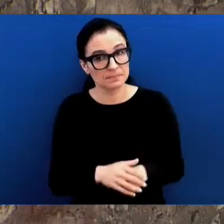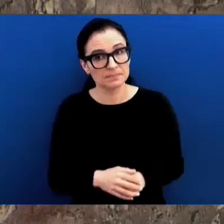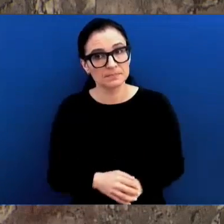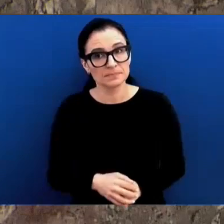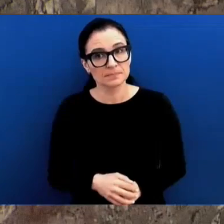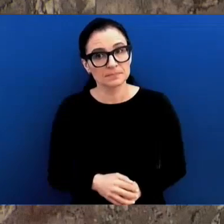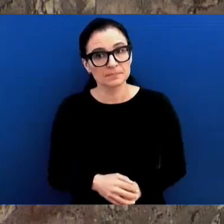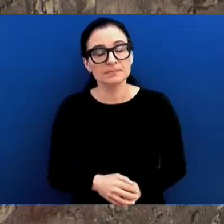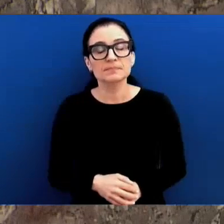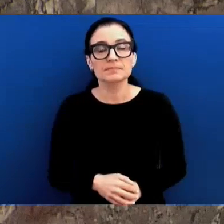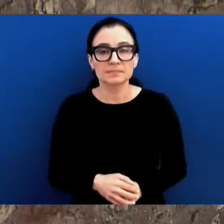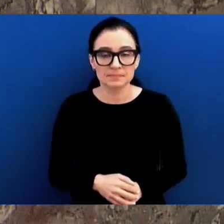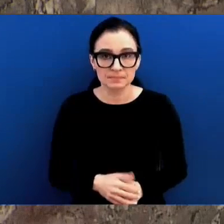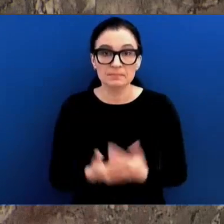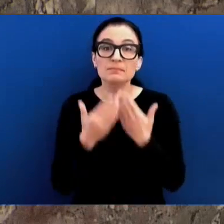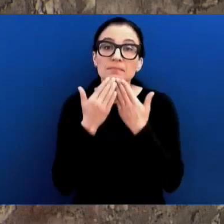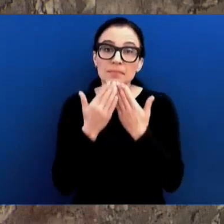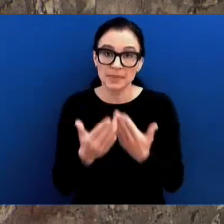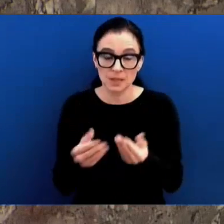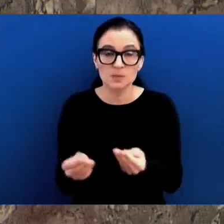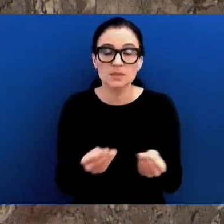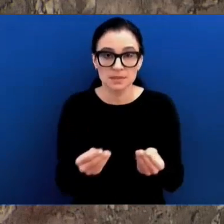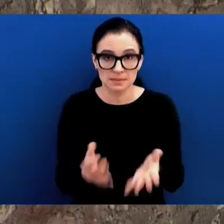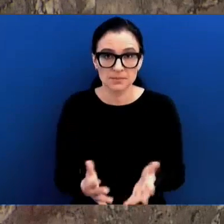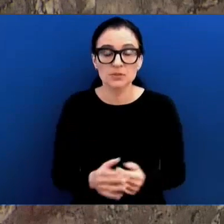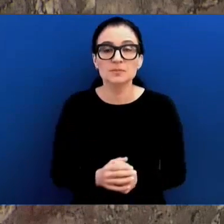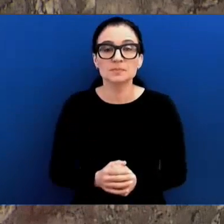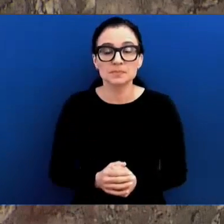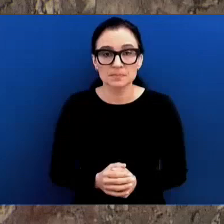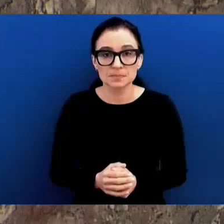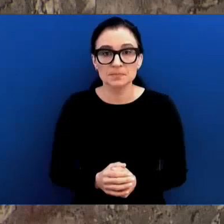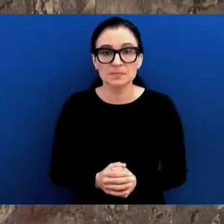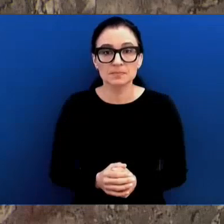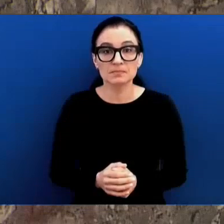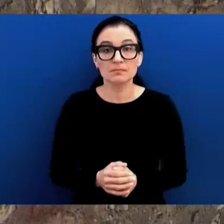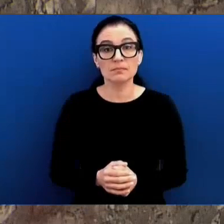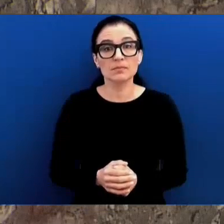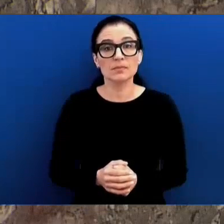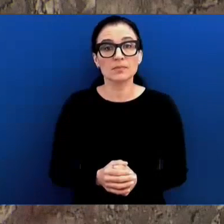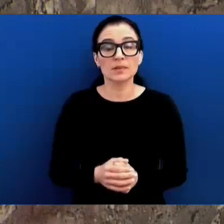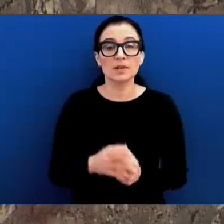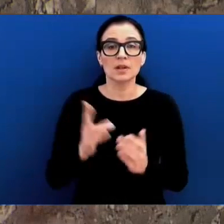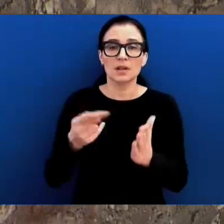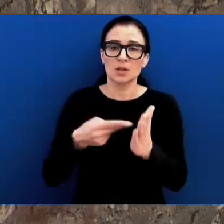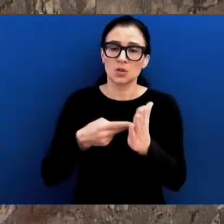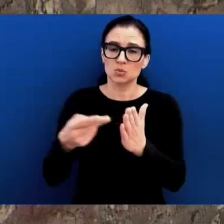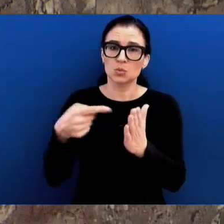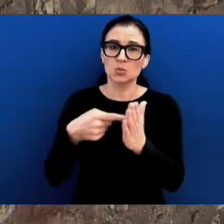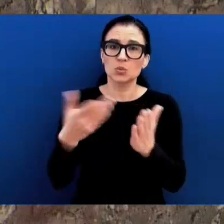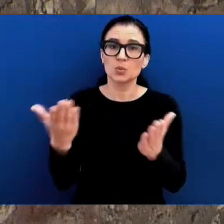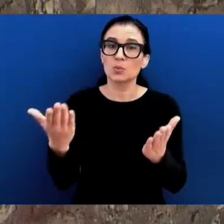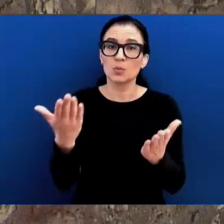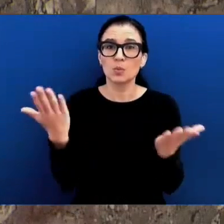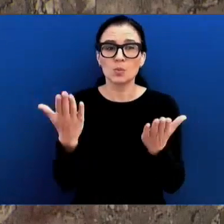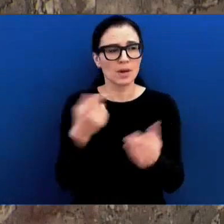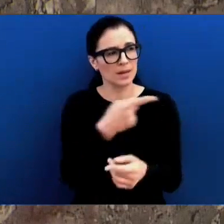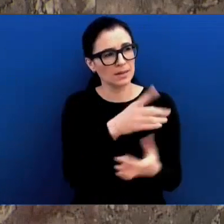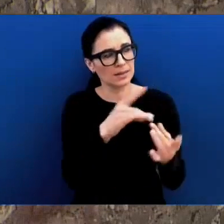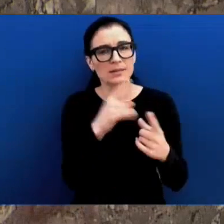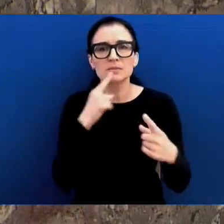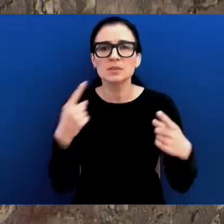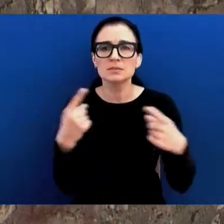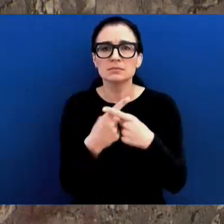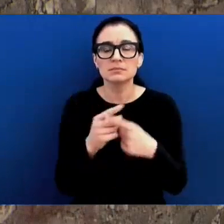Thank you so much, Mr. Speaker. Well, the truth couldn't be any more different than how the Leader of the Opposition is putting this. Just yesterday, we announced